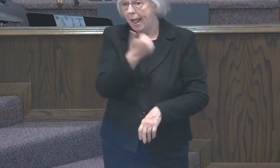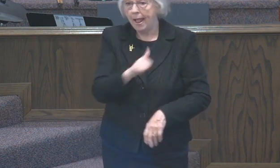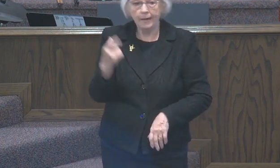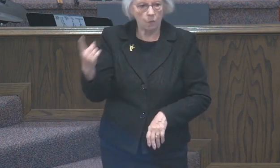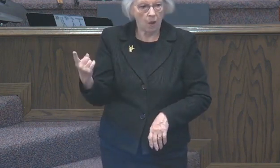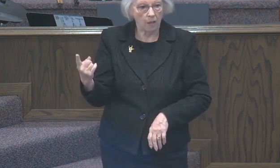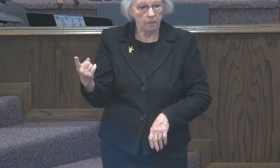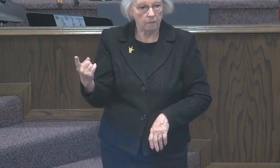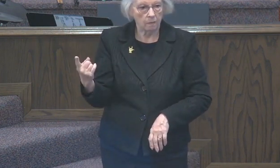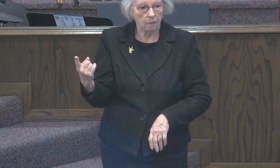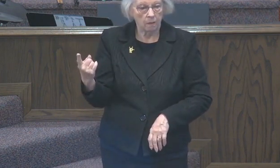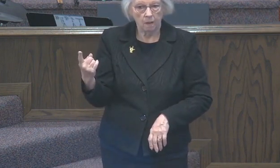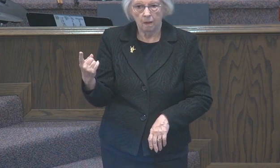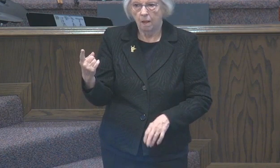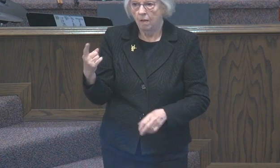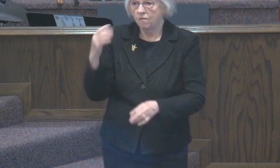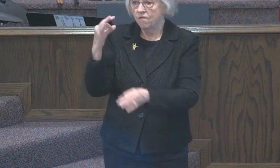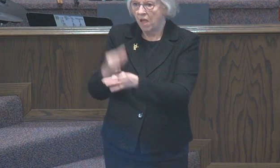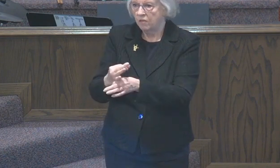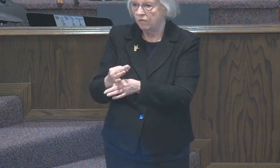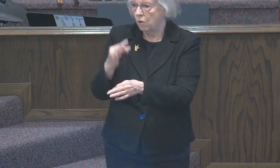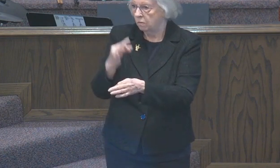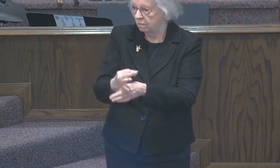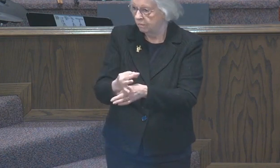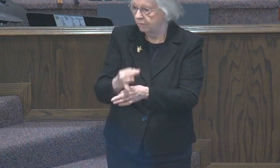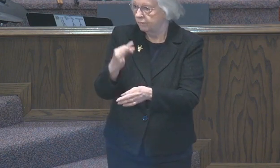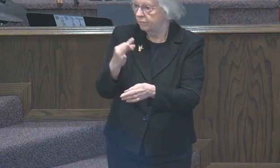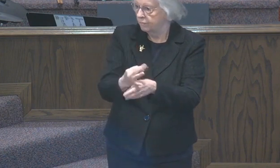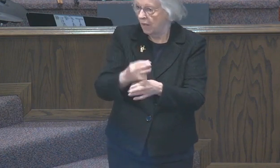word if also means since.